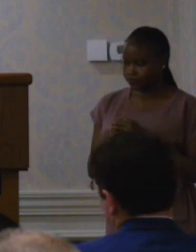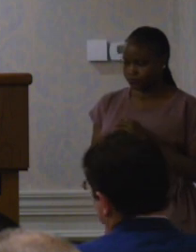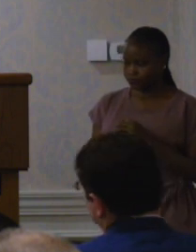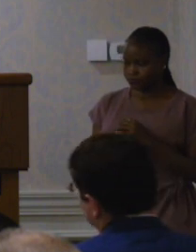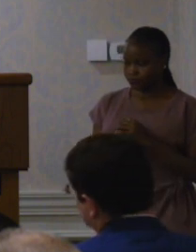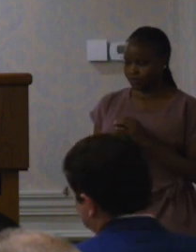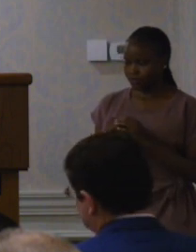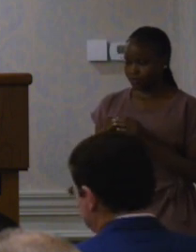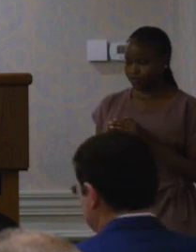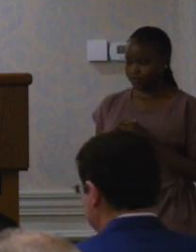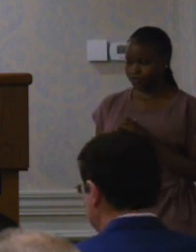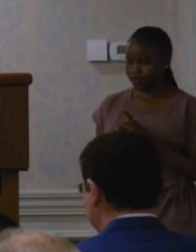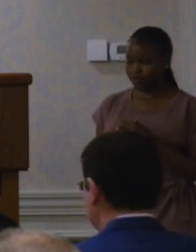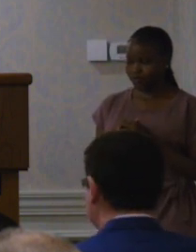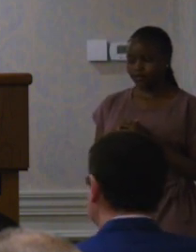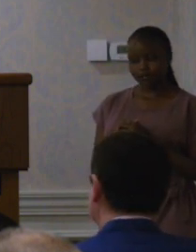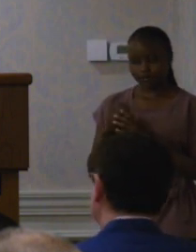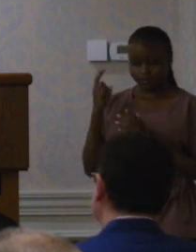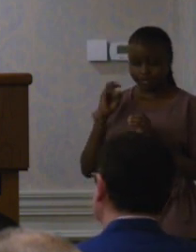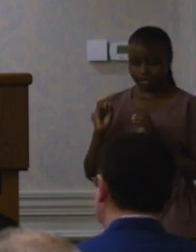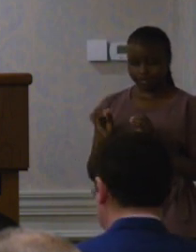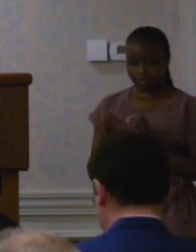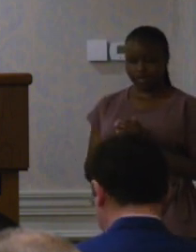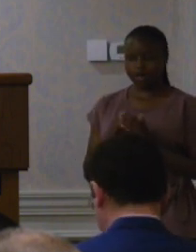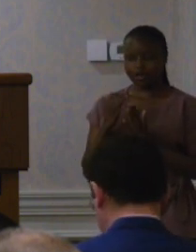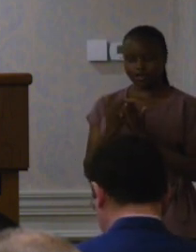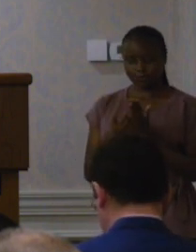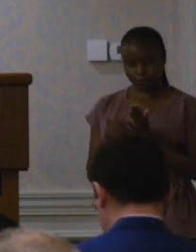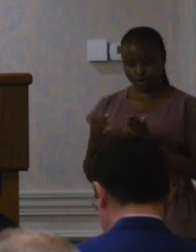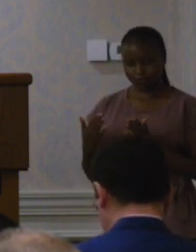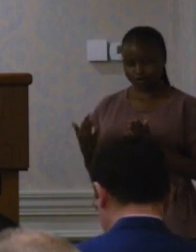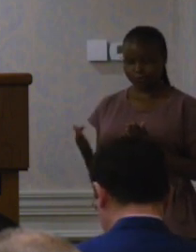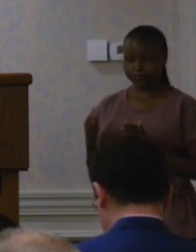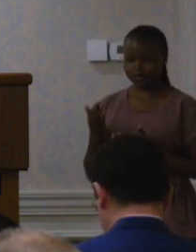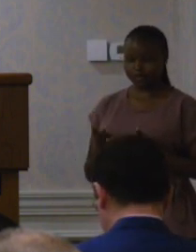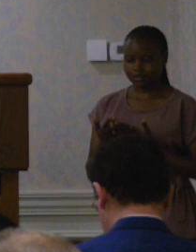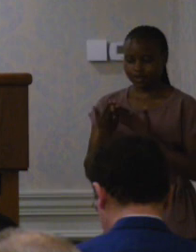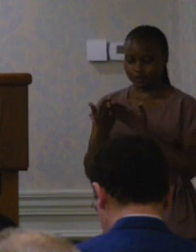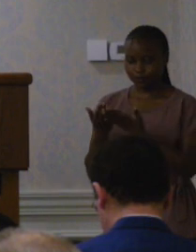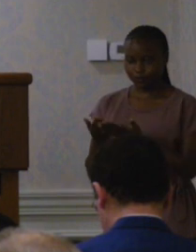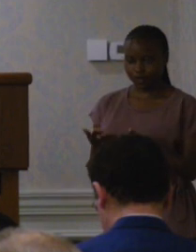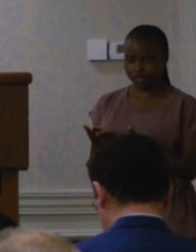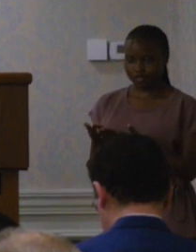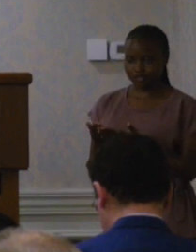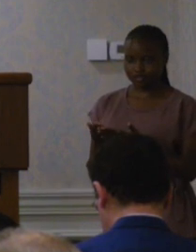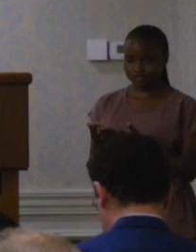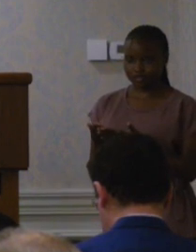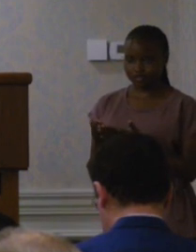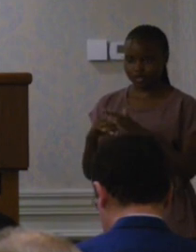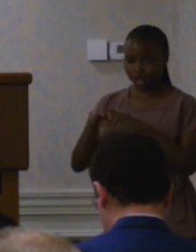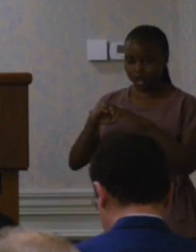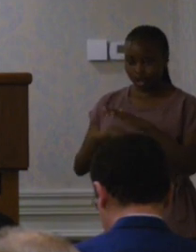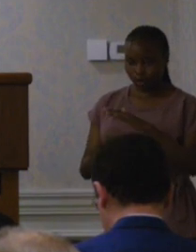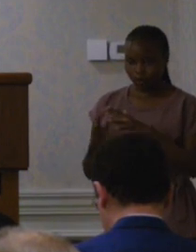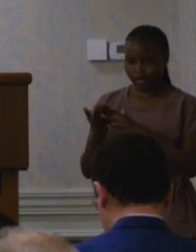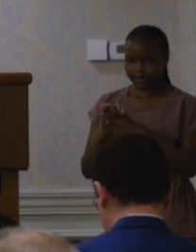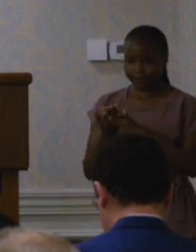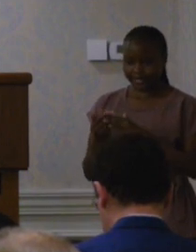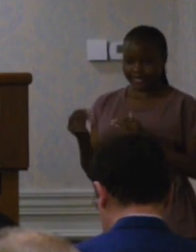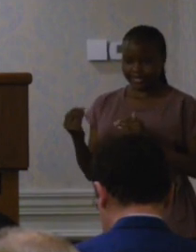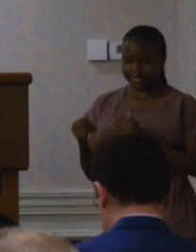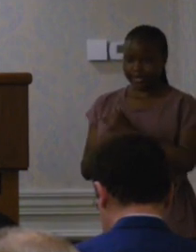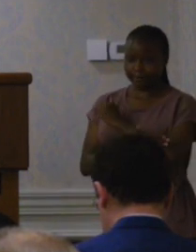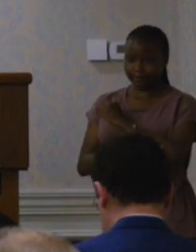called the Sunset Grant program that provides lower middle income